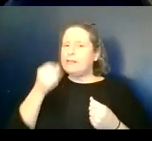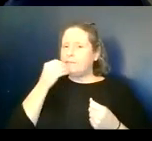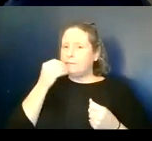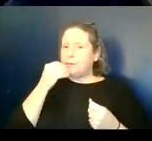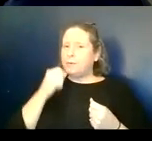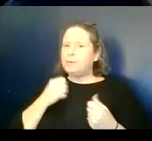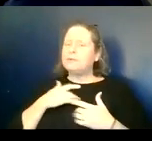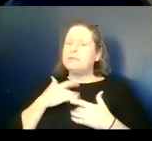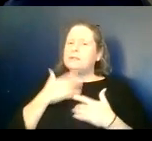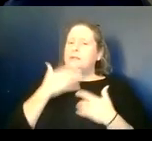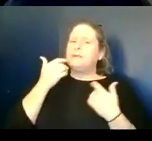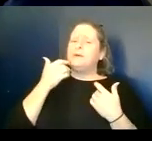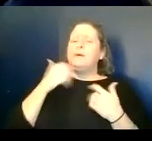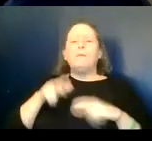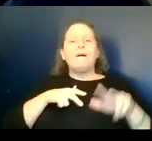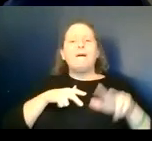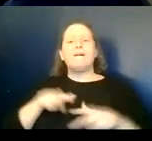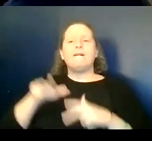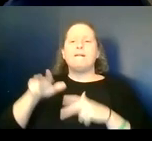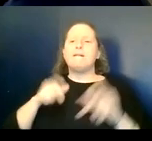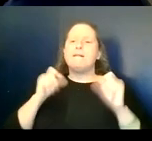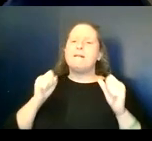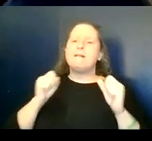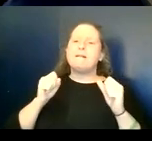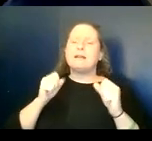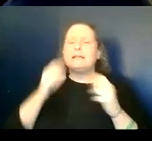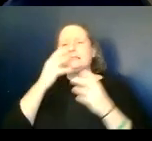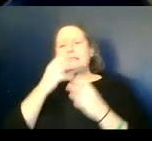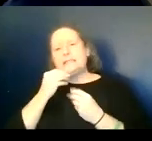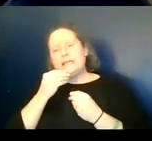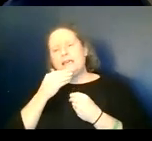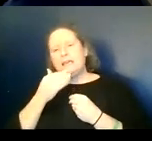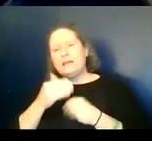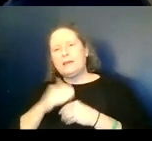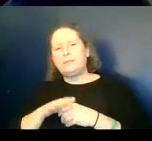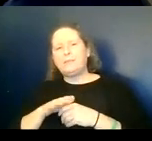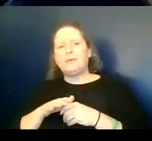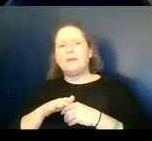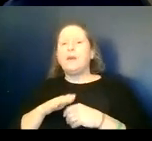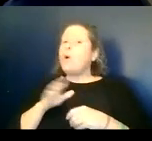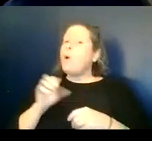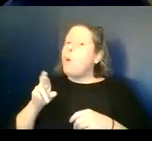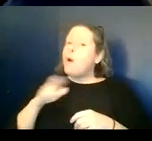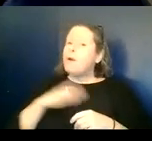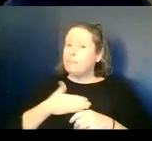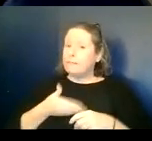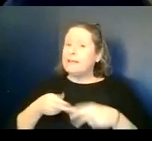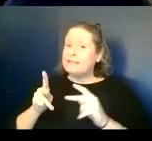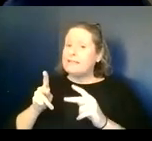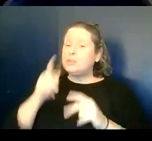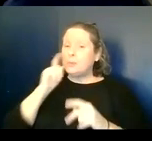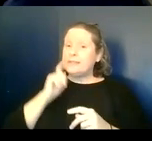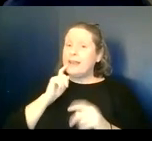or walking, sleeping, or even consensual sex. Mm.